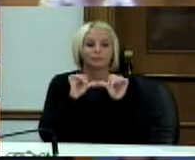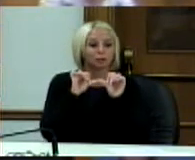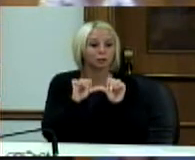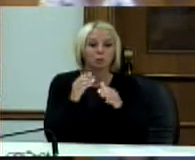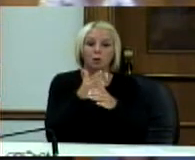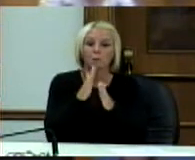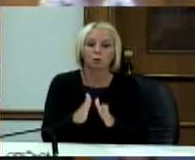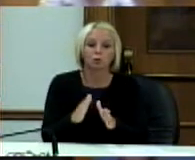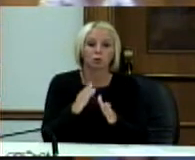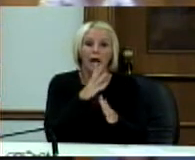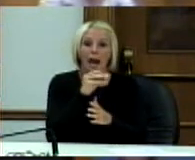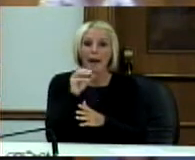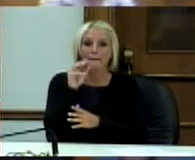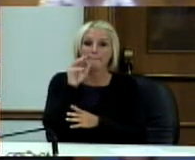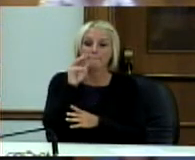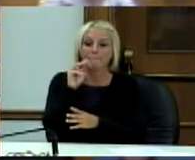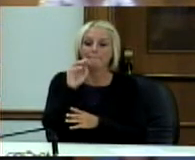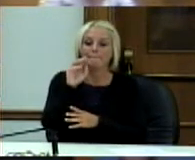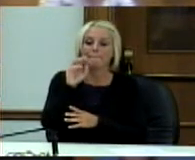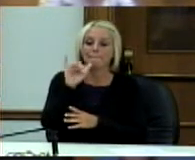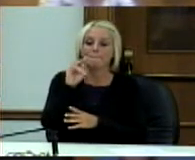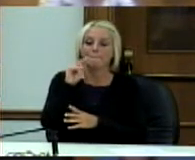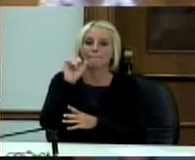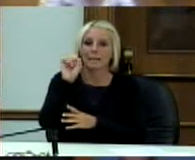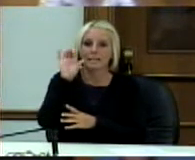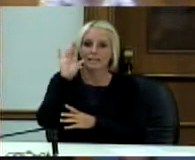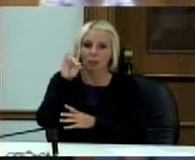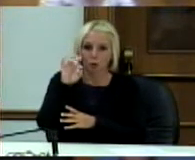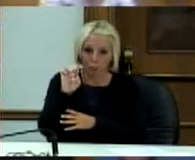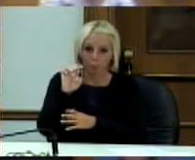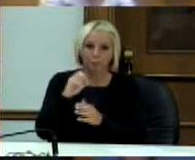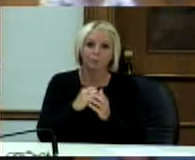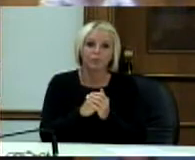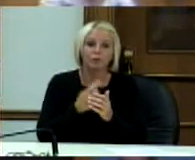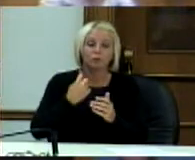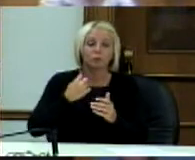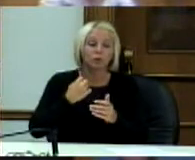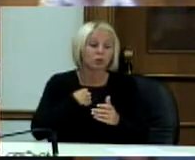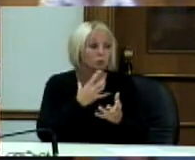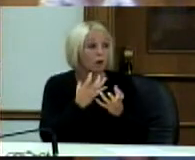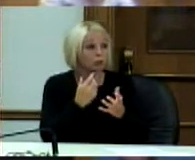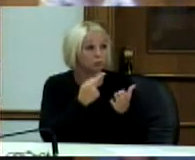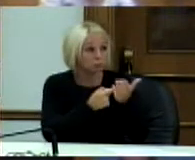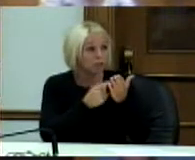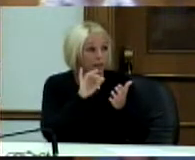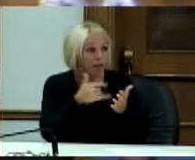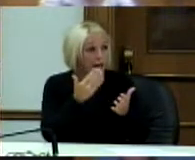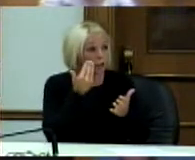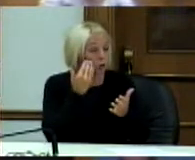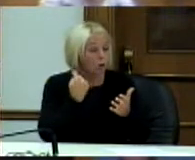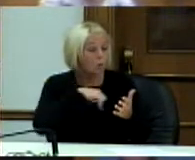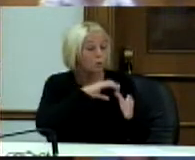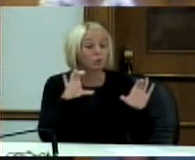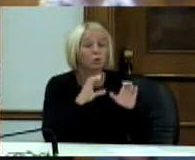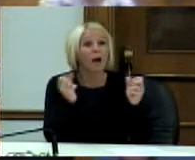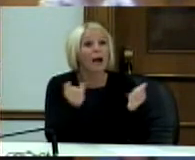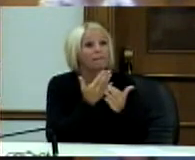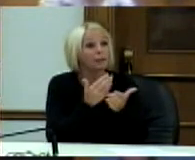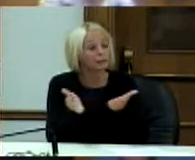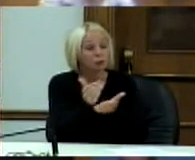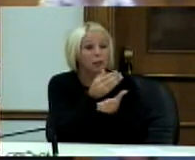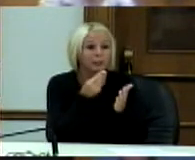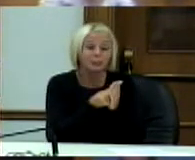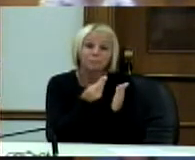Workforce Development and MnSCU. So I just wanted to make sure that I talk to you about that and know that we'll do everything we can to get some money in for